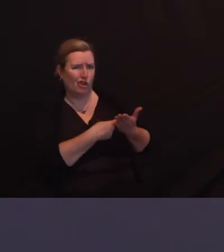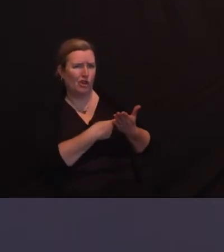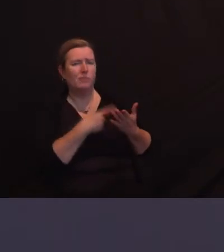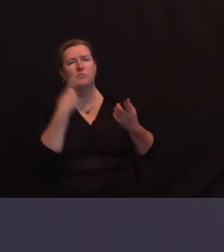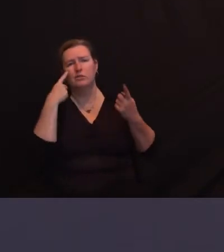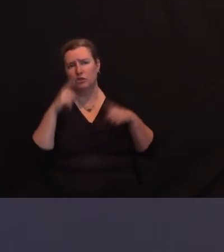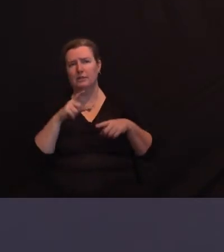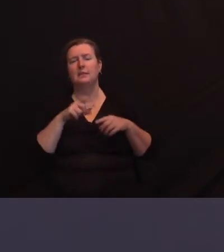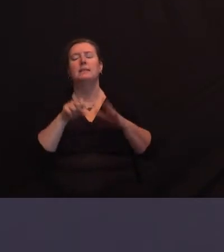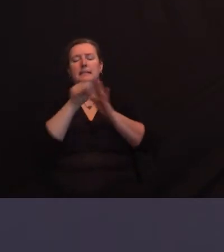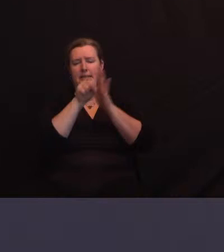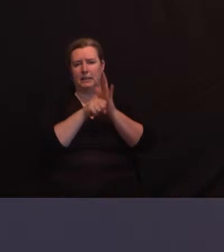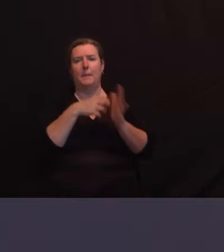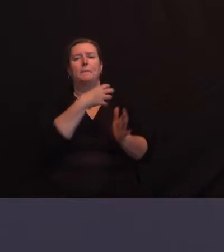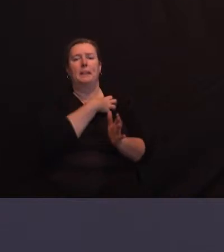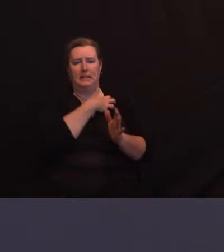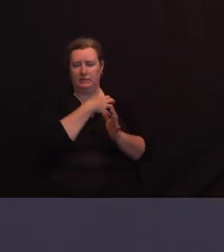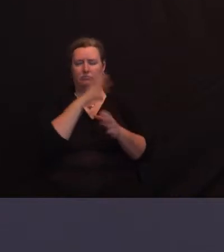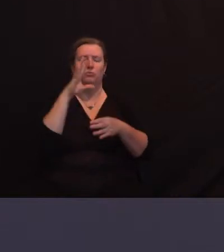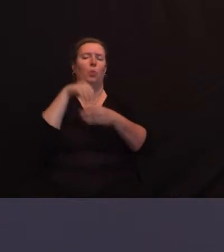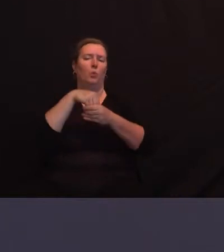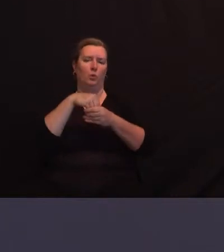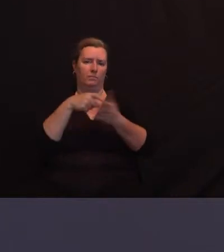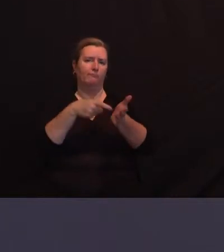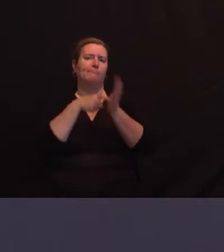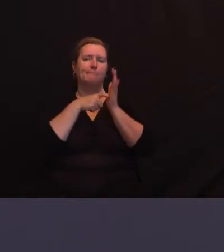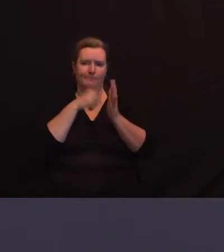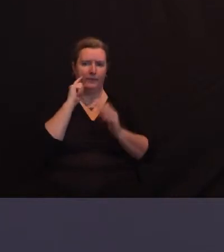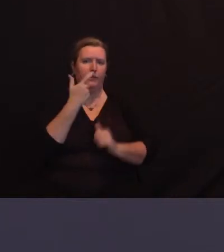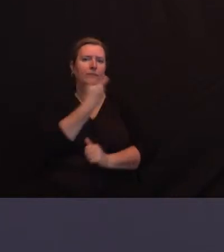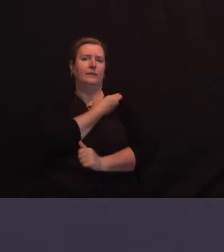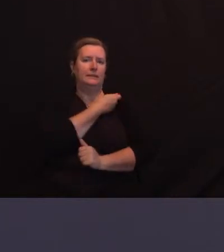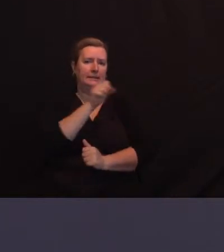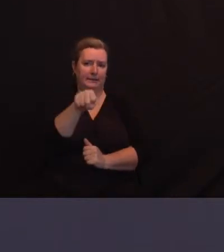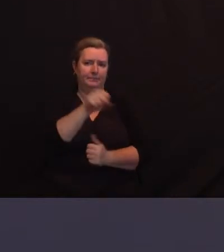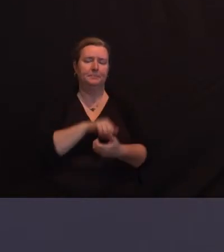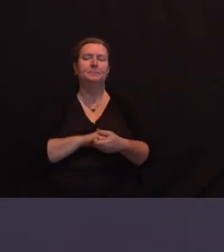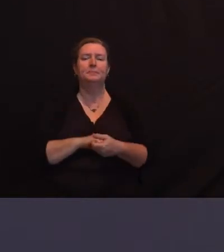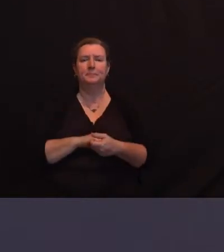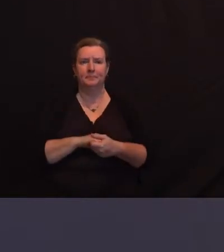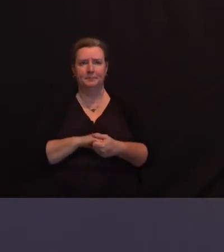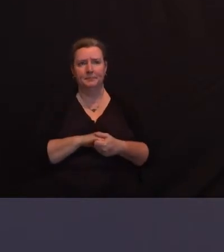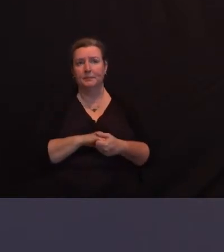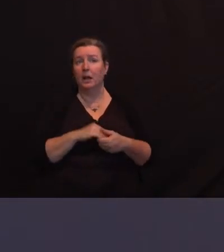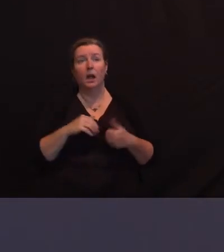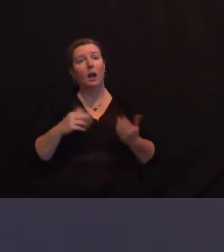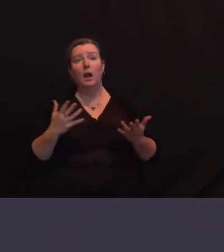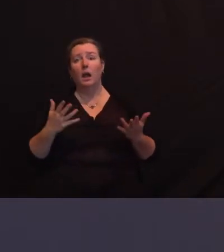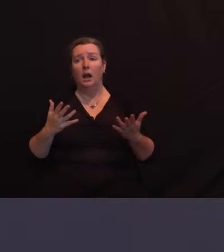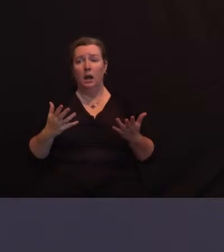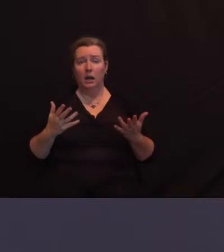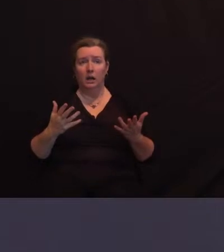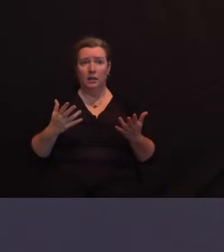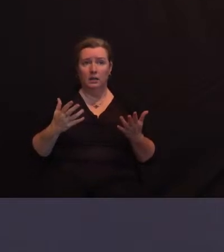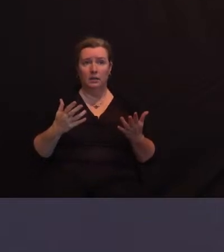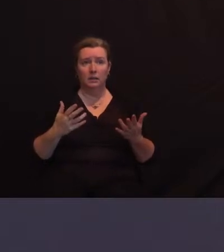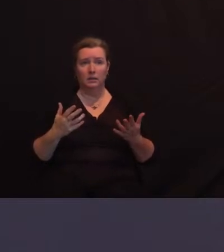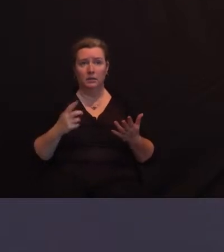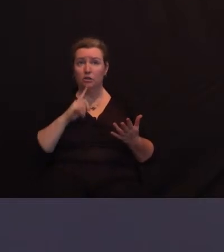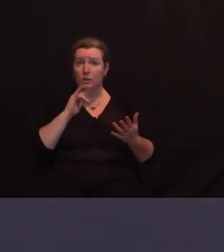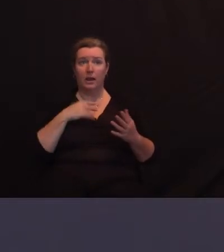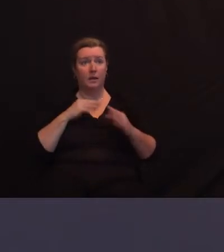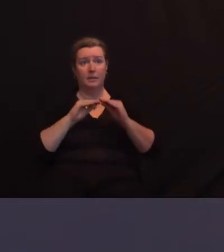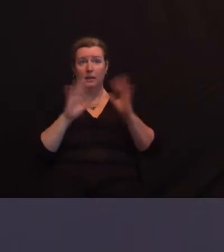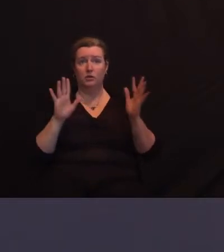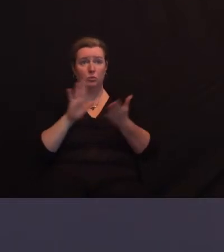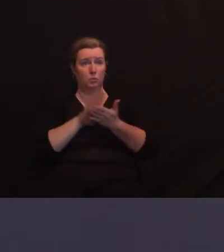included. I think that unless someone suggests otherwise, gentlemen, it's been very clear to districts that